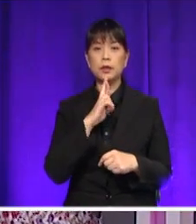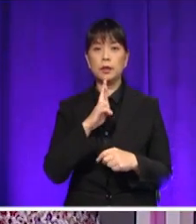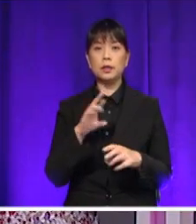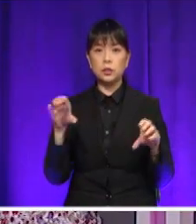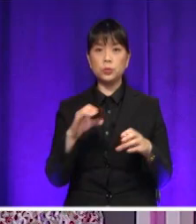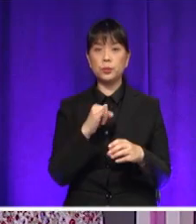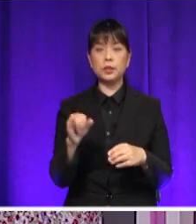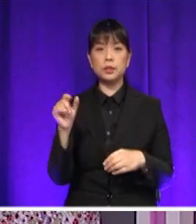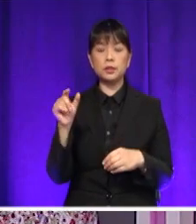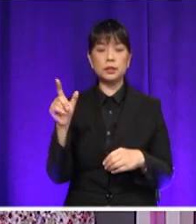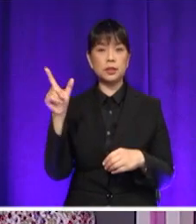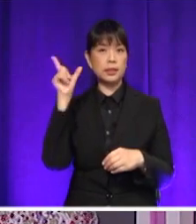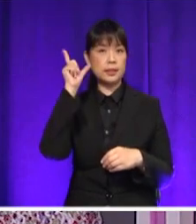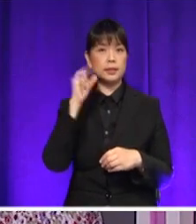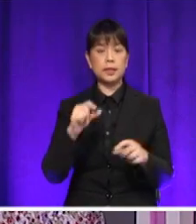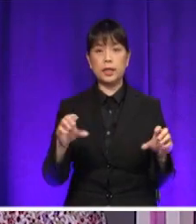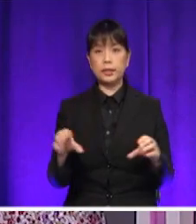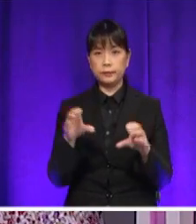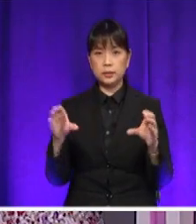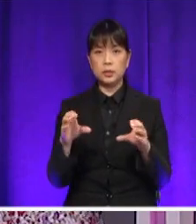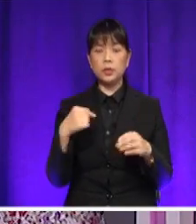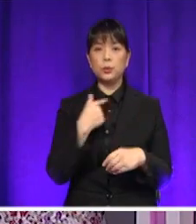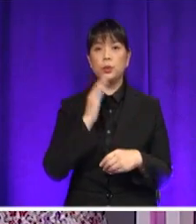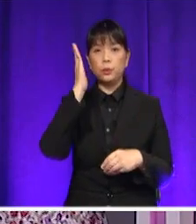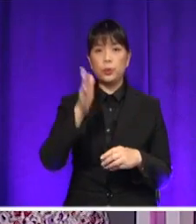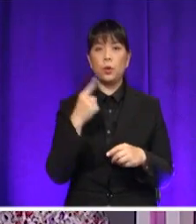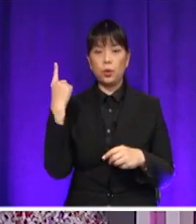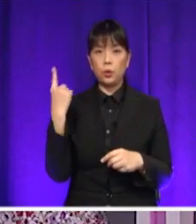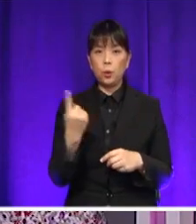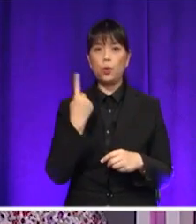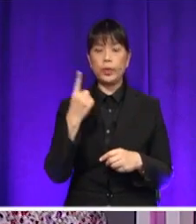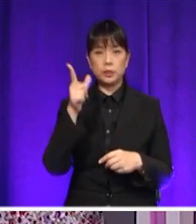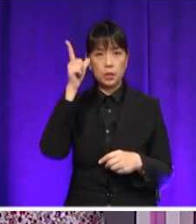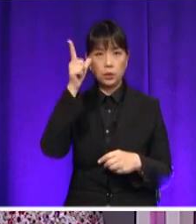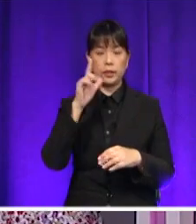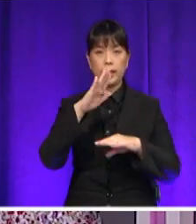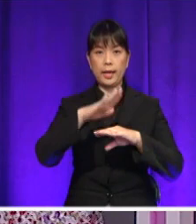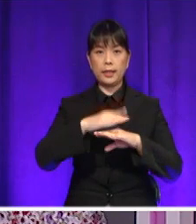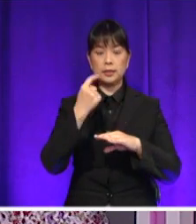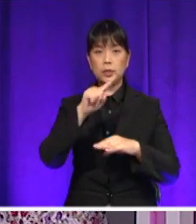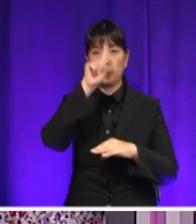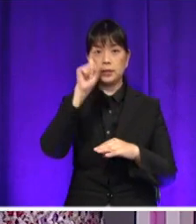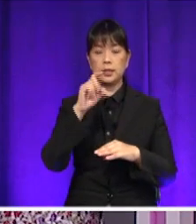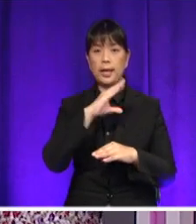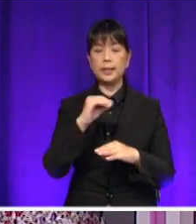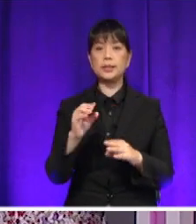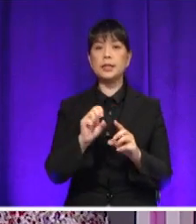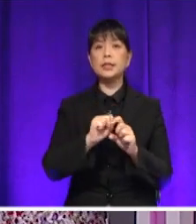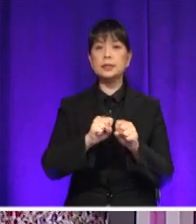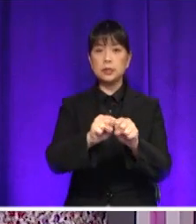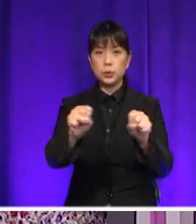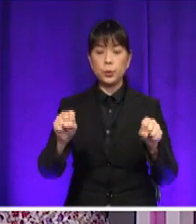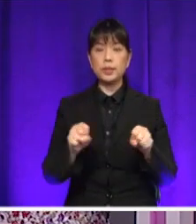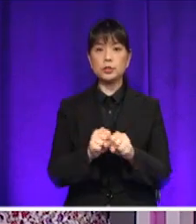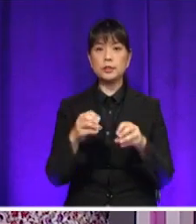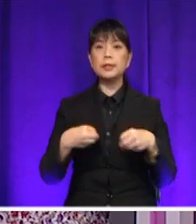activity, usually we will always look at the questions first or the situation that's given. For